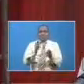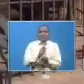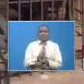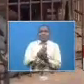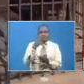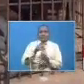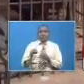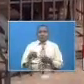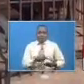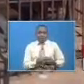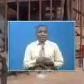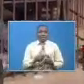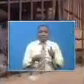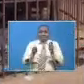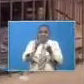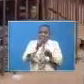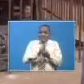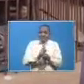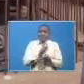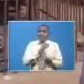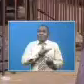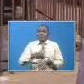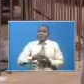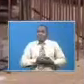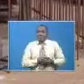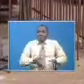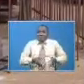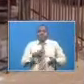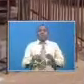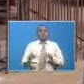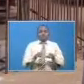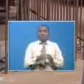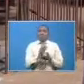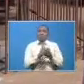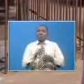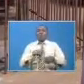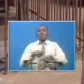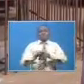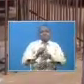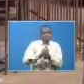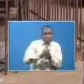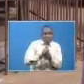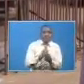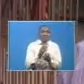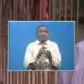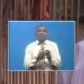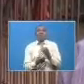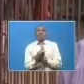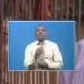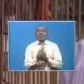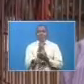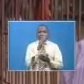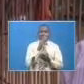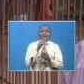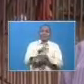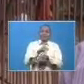baby. Change of diapers, I do that. I wash them when they need a rise, and I take them to school every morning. Every